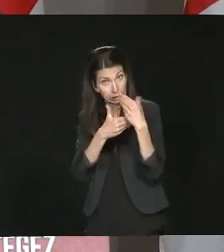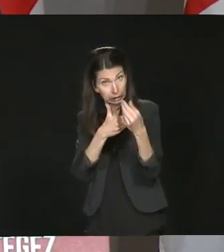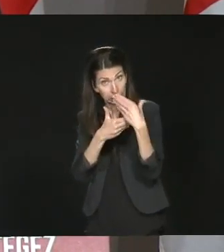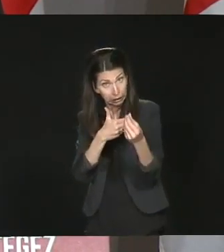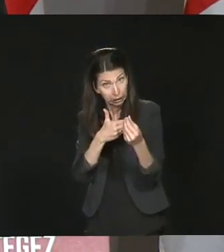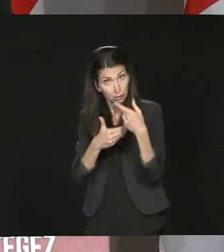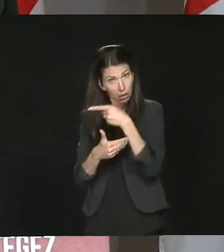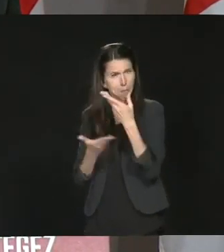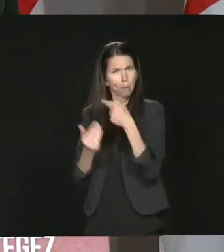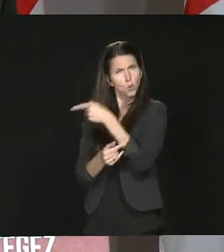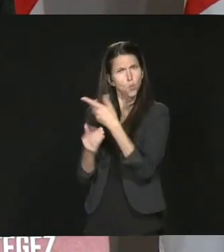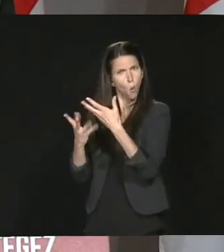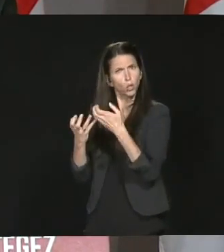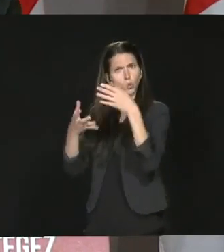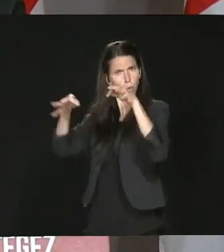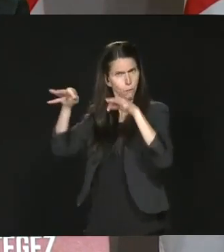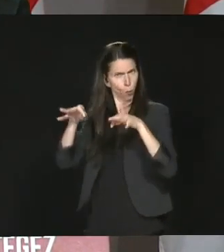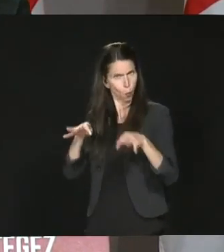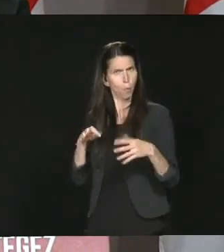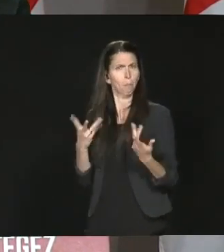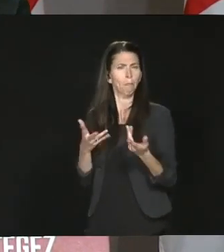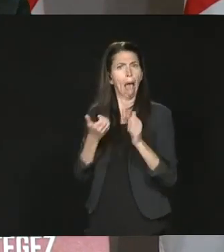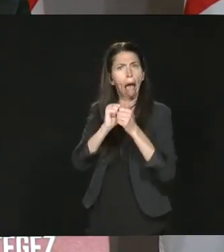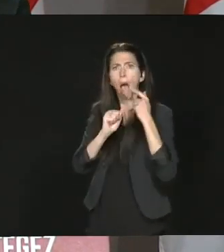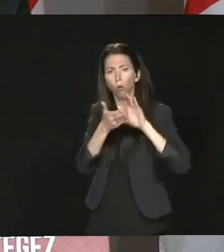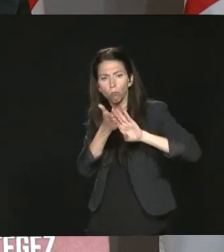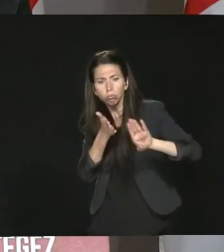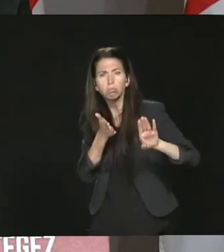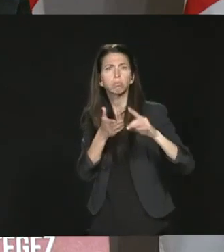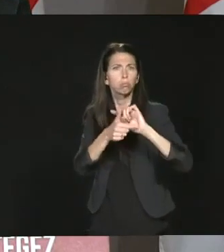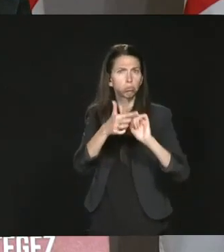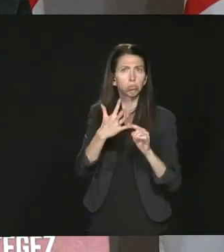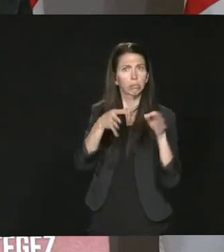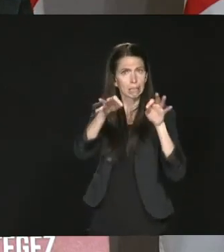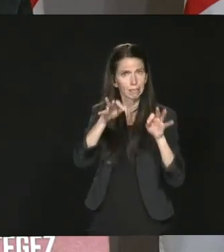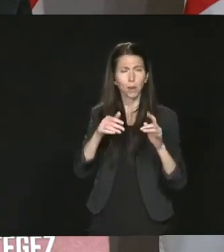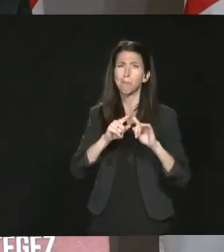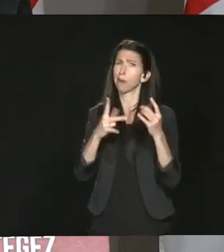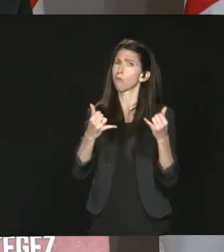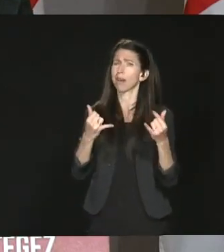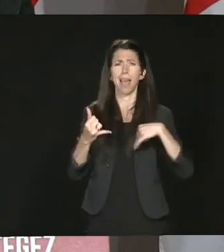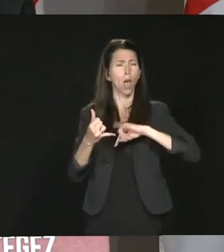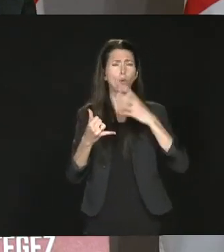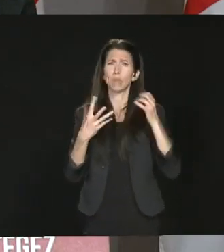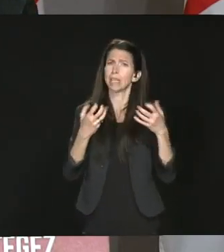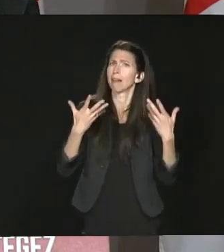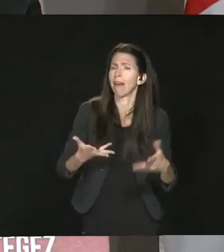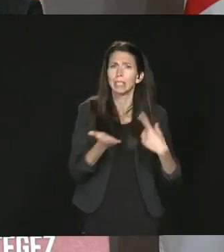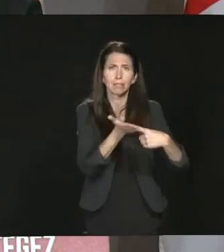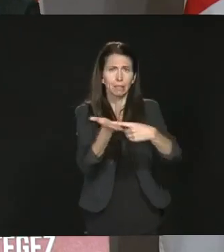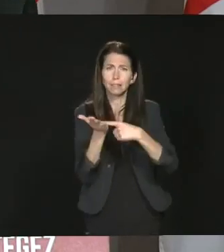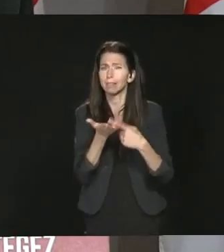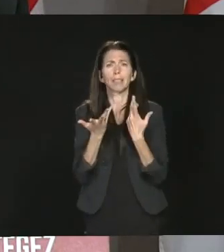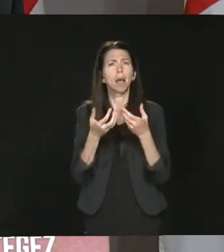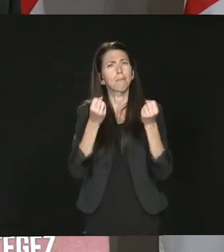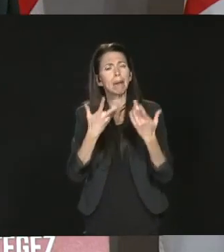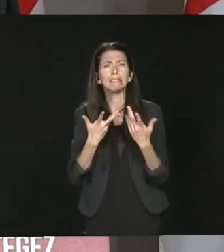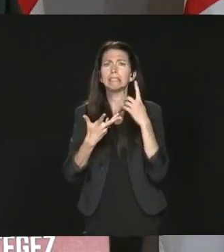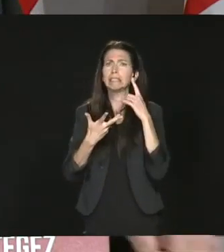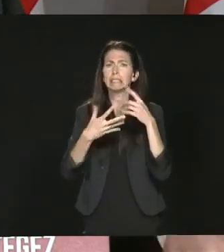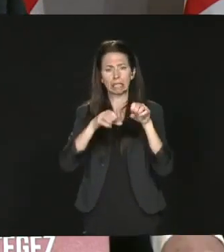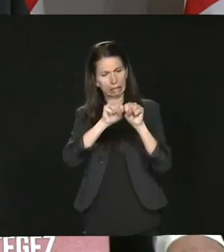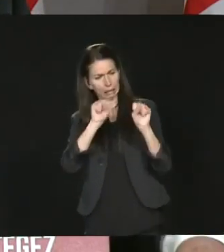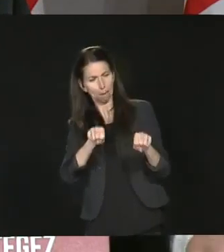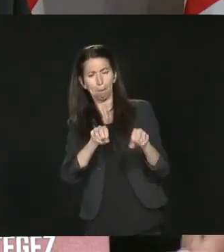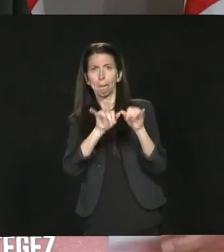broader conversation happening right now about systemic racism against Black and Indigenous people in the justice system and